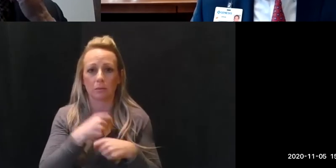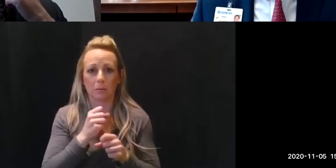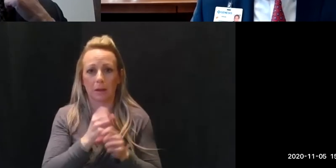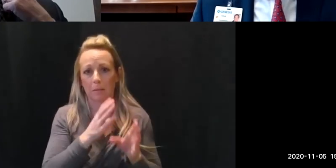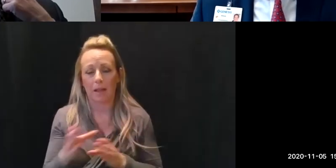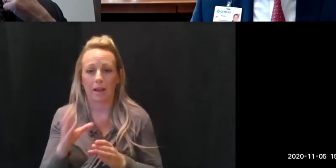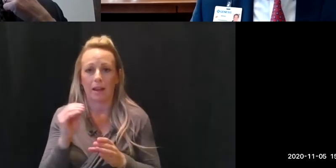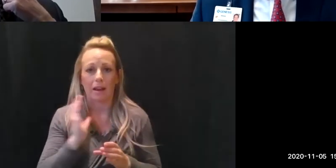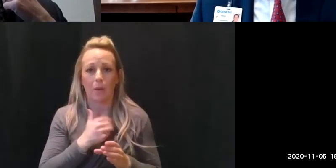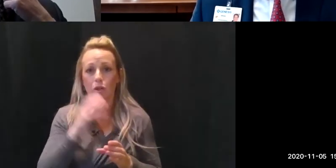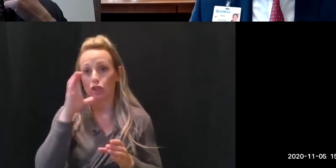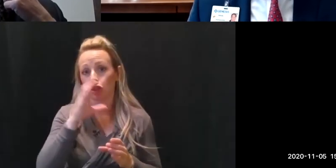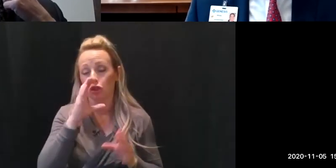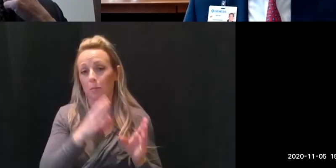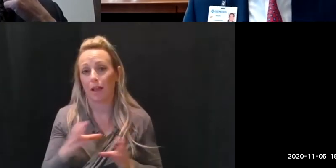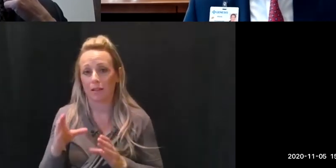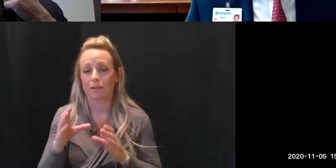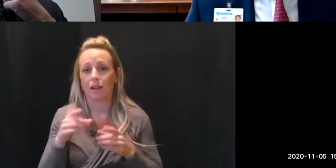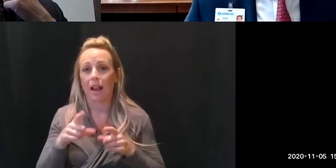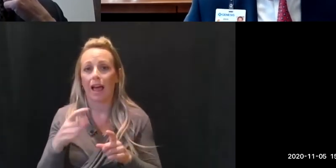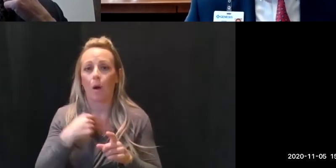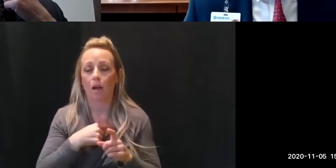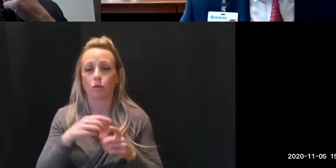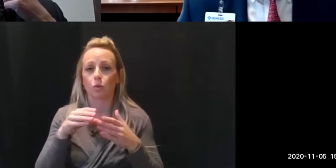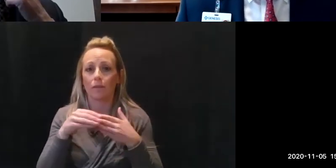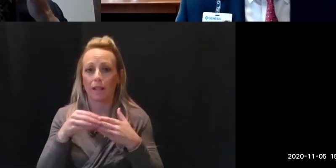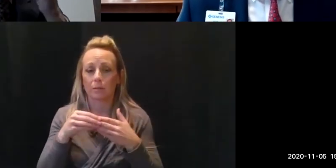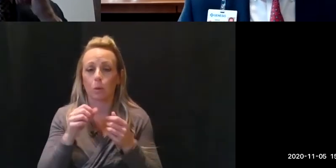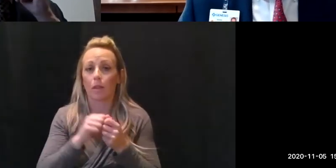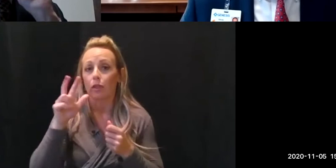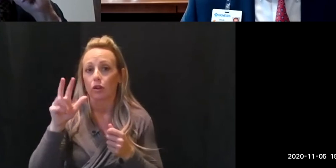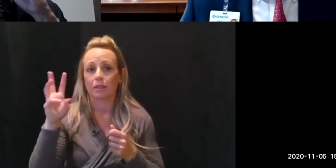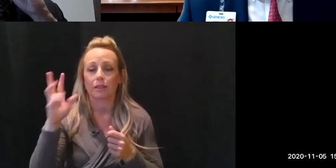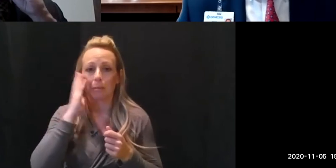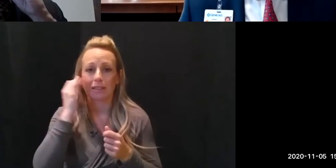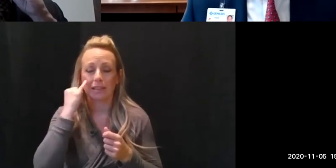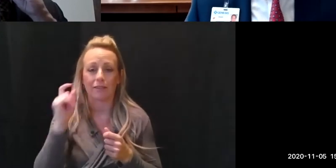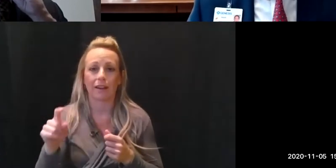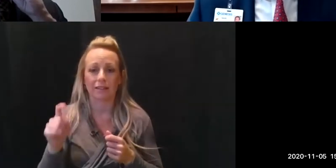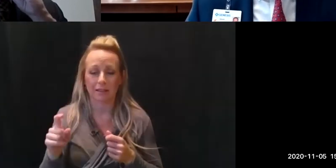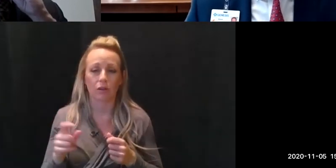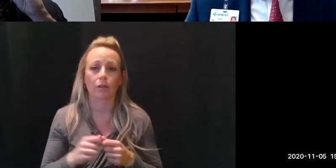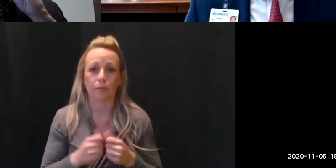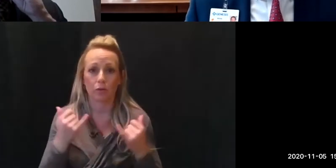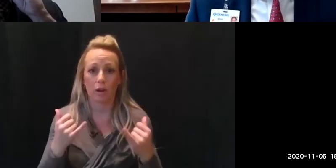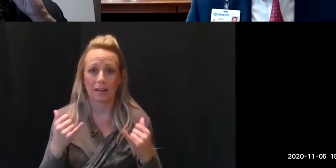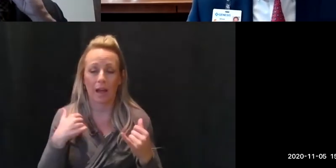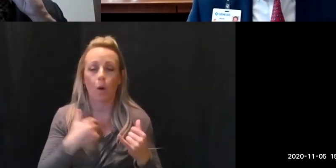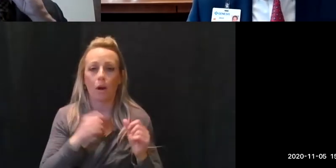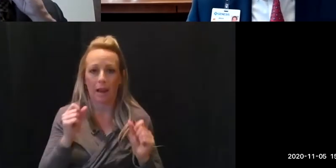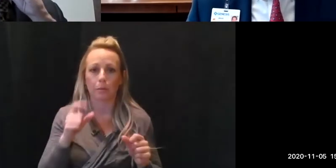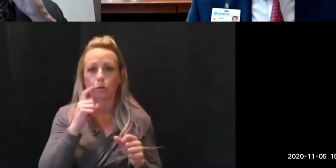plans allow us to flex up to the 36 number if we need to. Right now, what I would mention is we're able to transfer